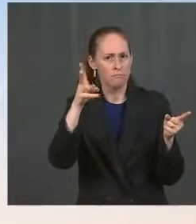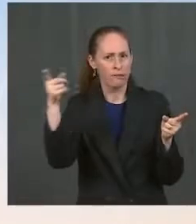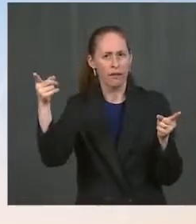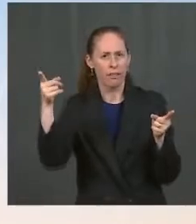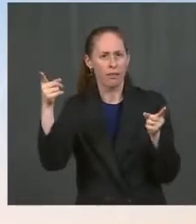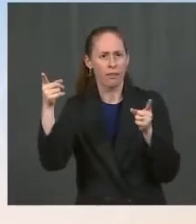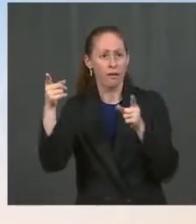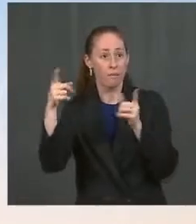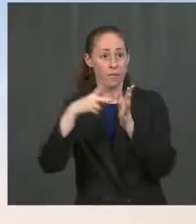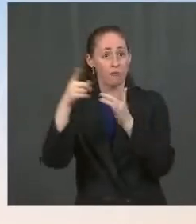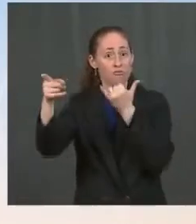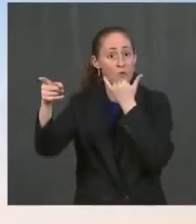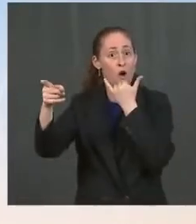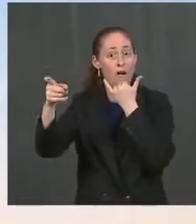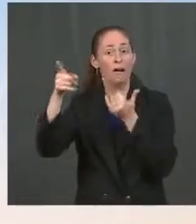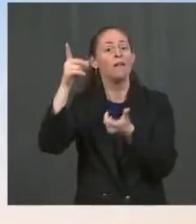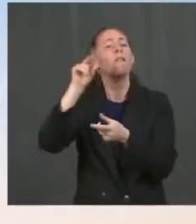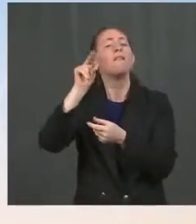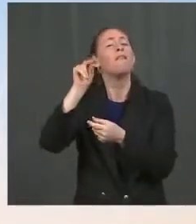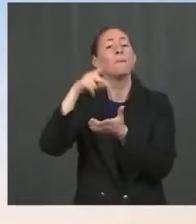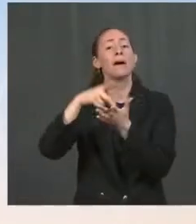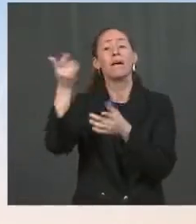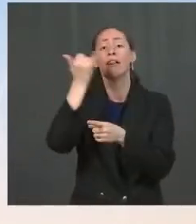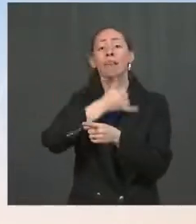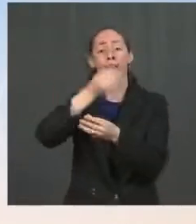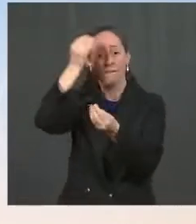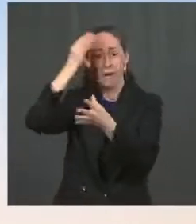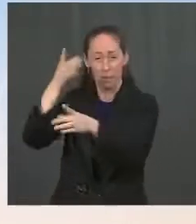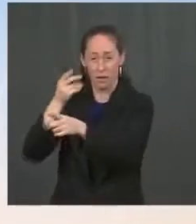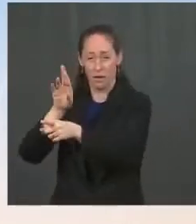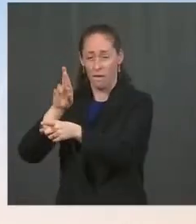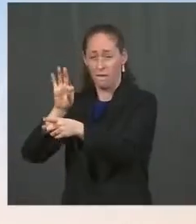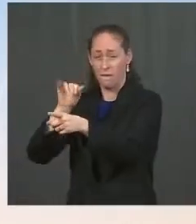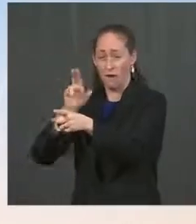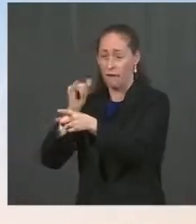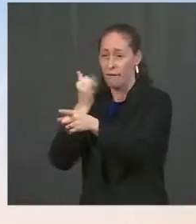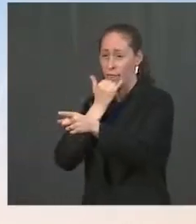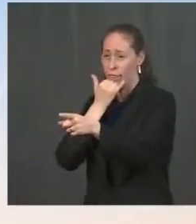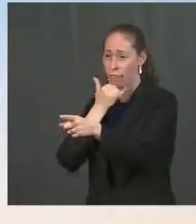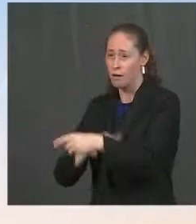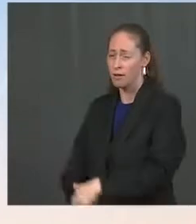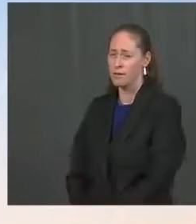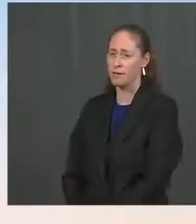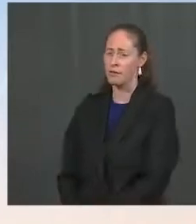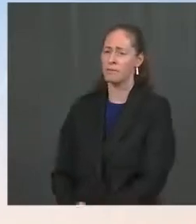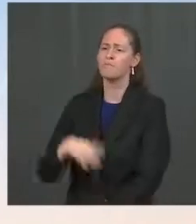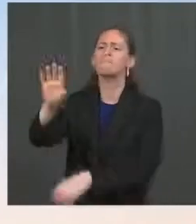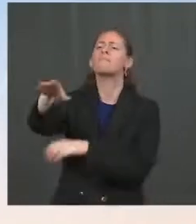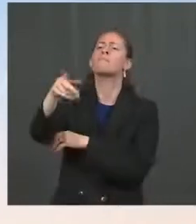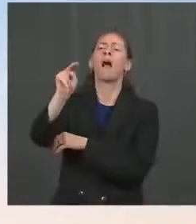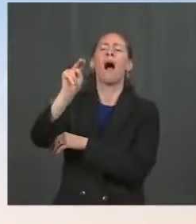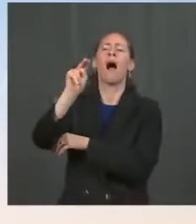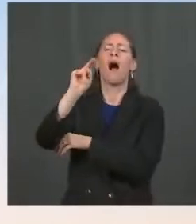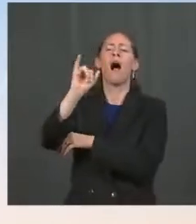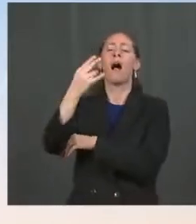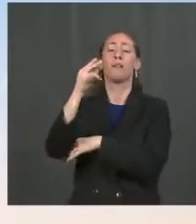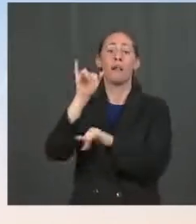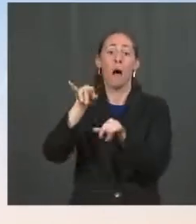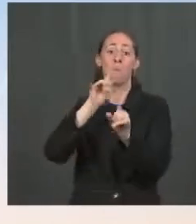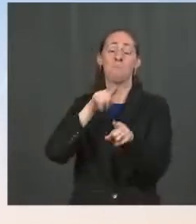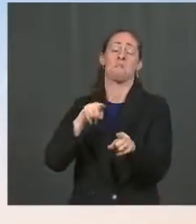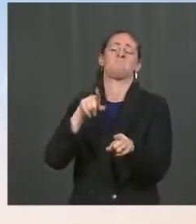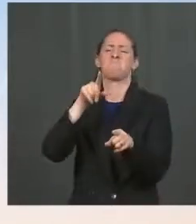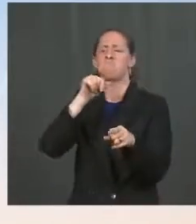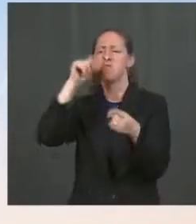has refuted that reporting, and I would point you to that. But let me give you some highlights of that. NIH has